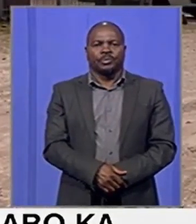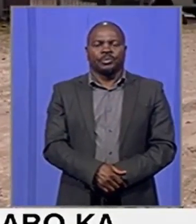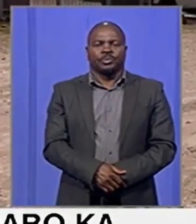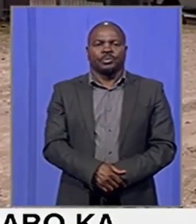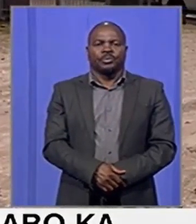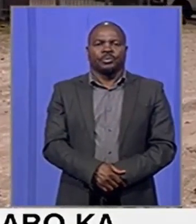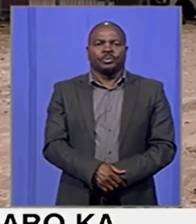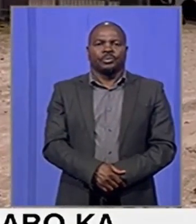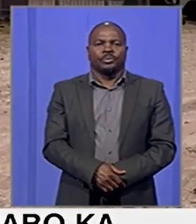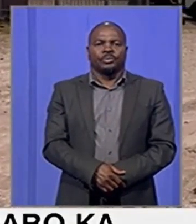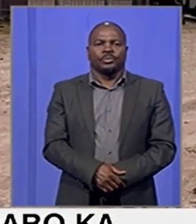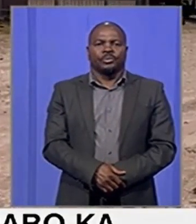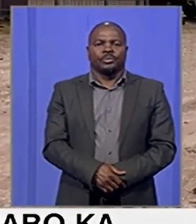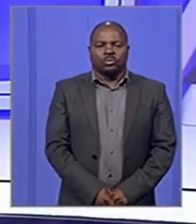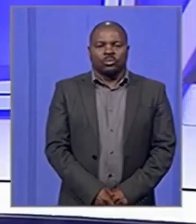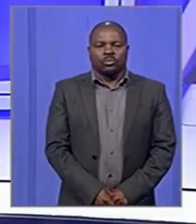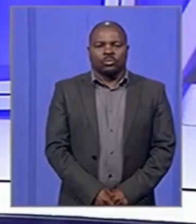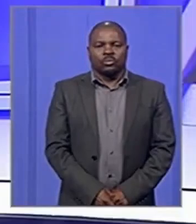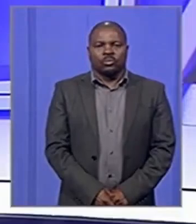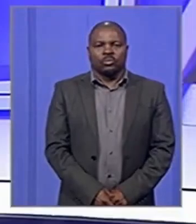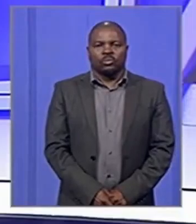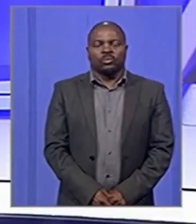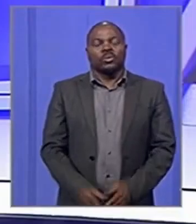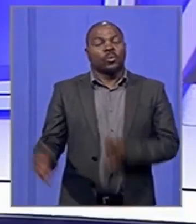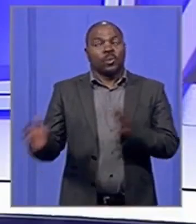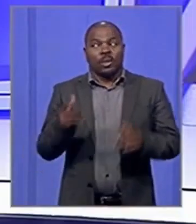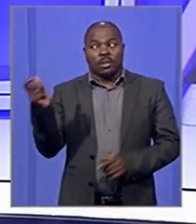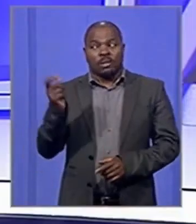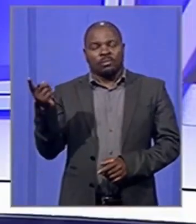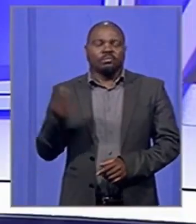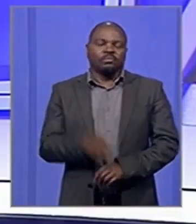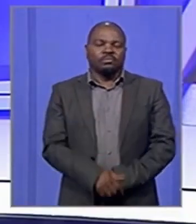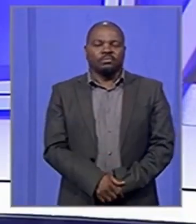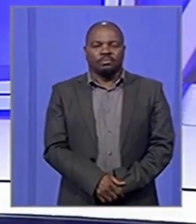SABC Zebediela. Bolepi bo a latela.